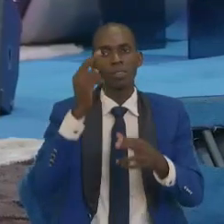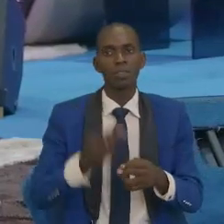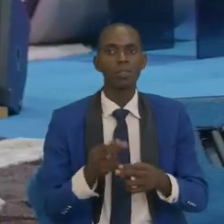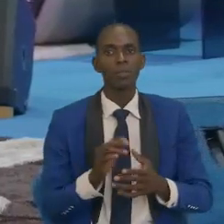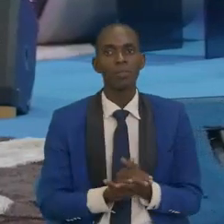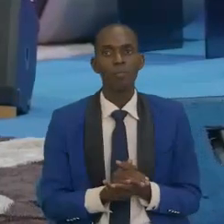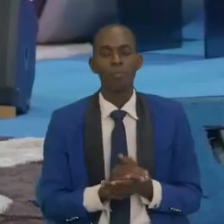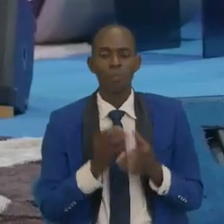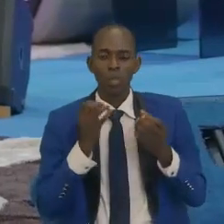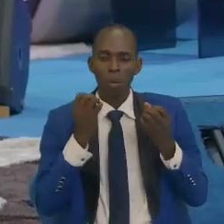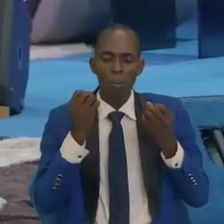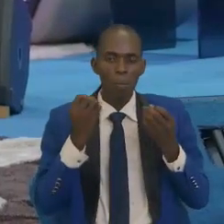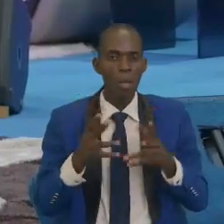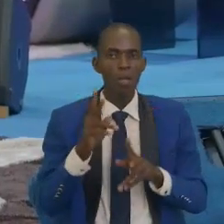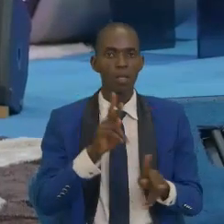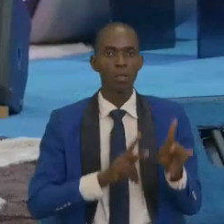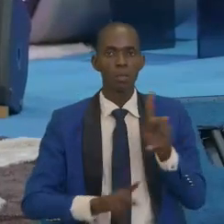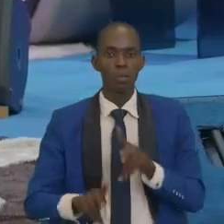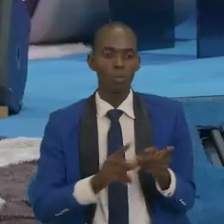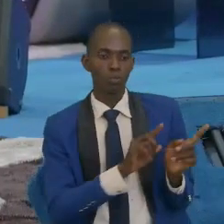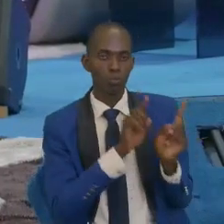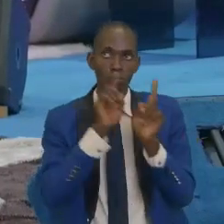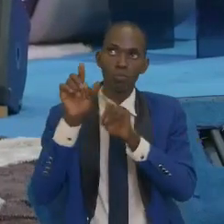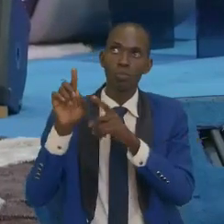Many people came to the Lord for salvation.